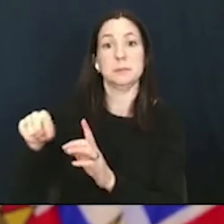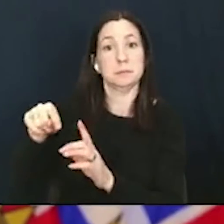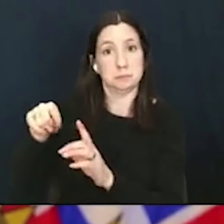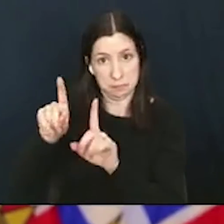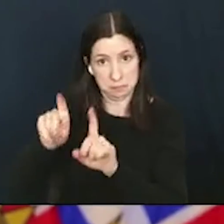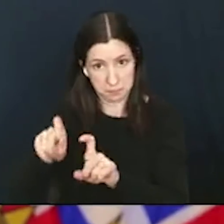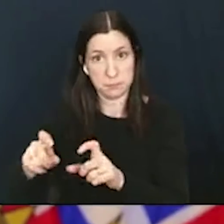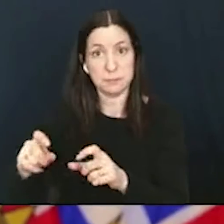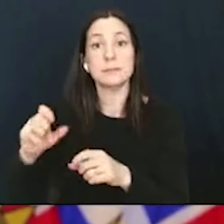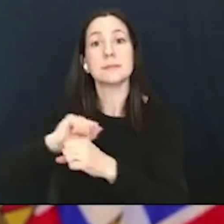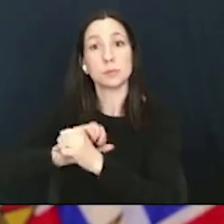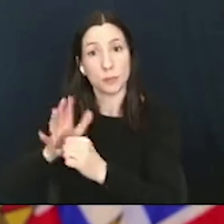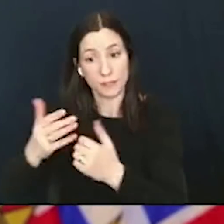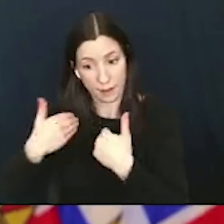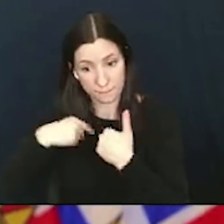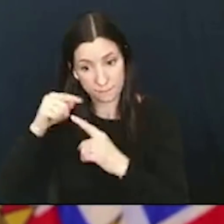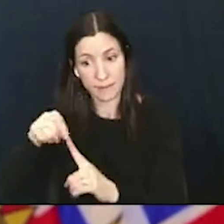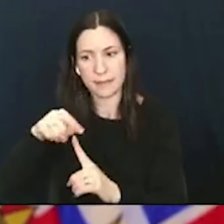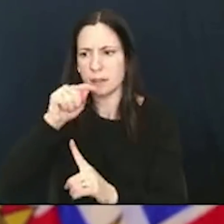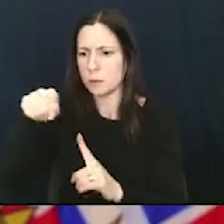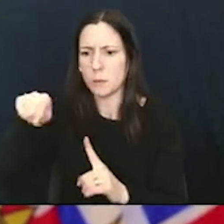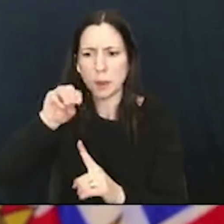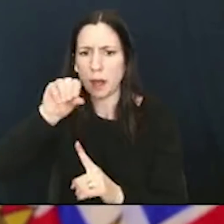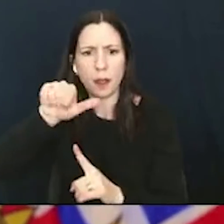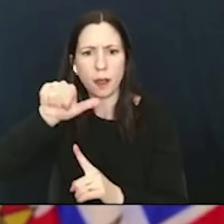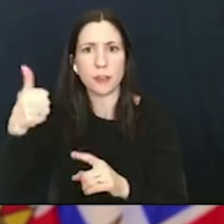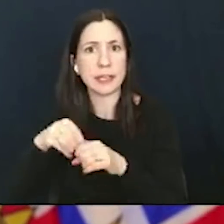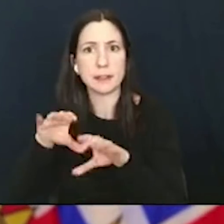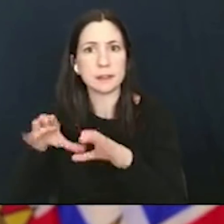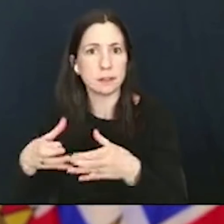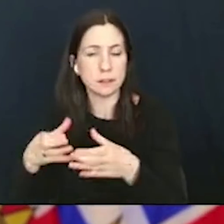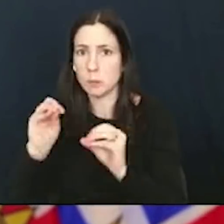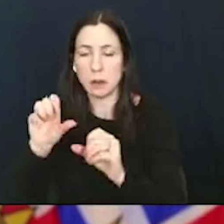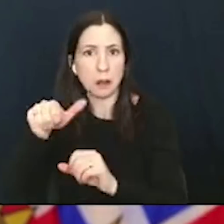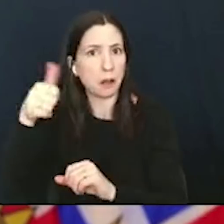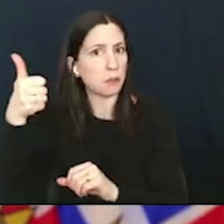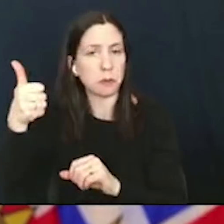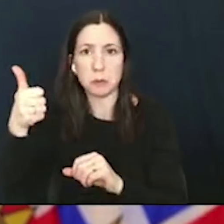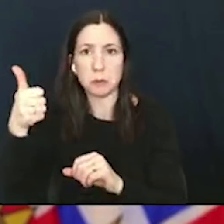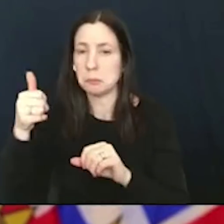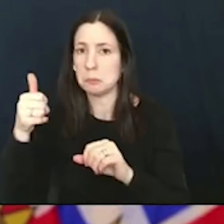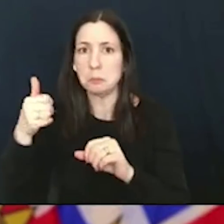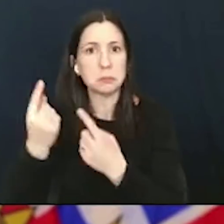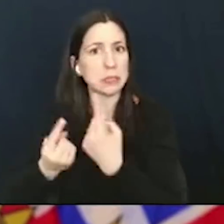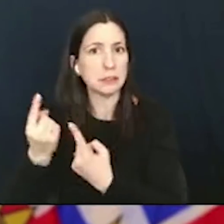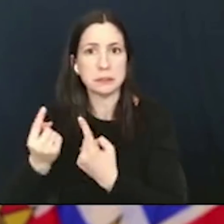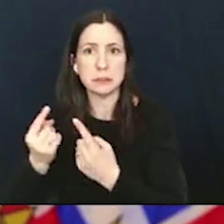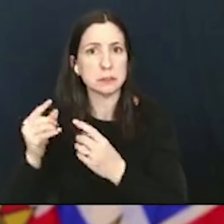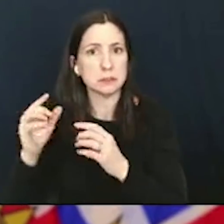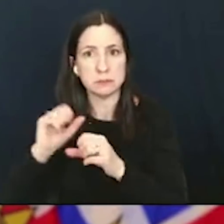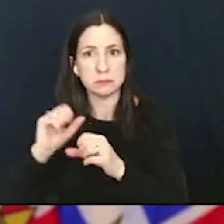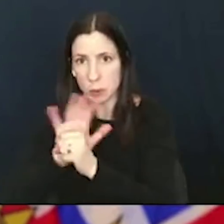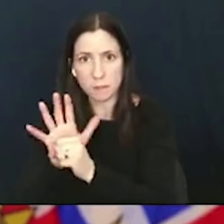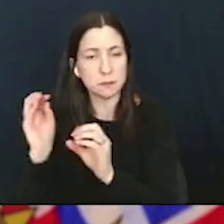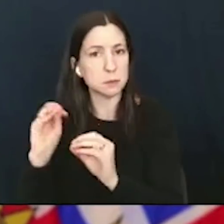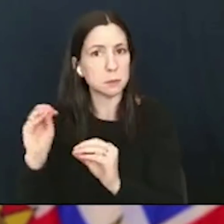I know Fraser Health is working in the last few days. The initial tests came